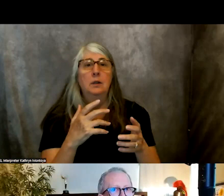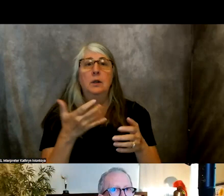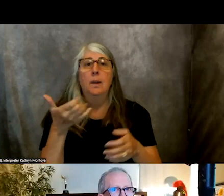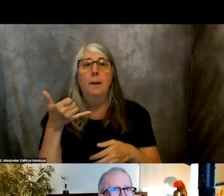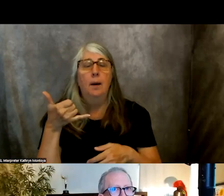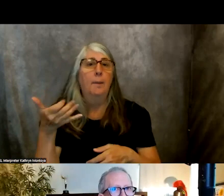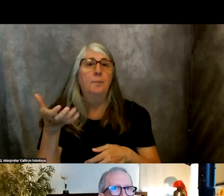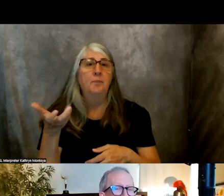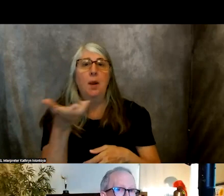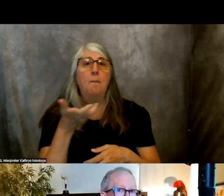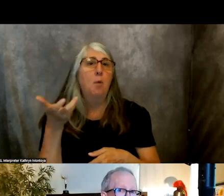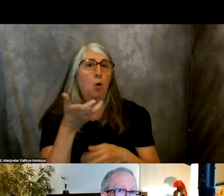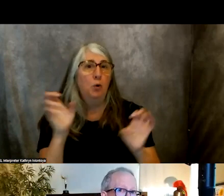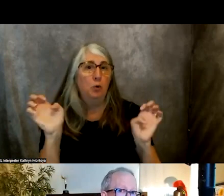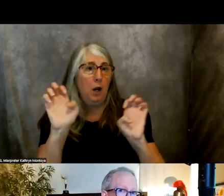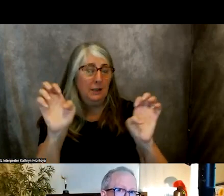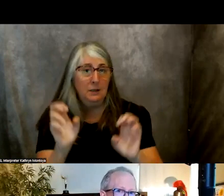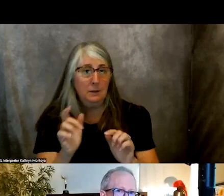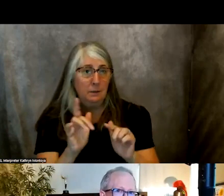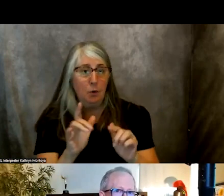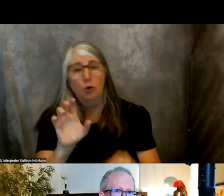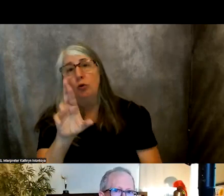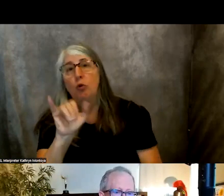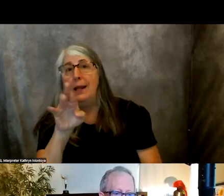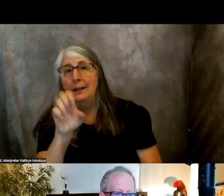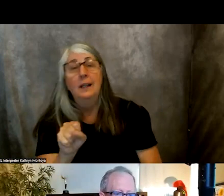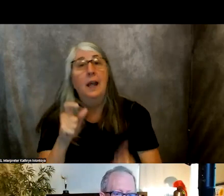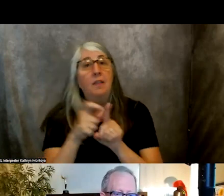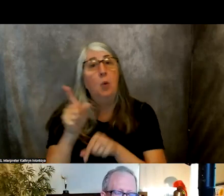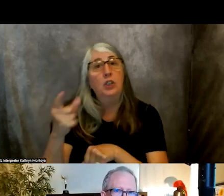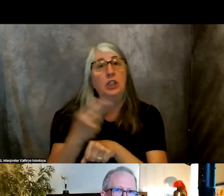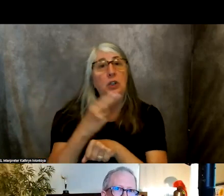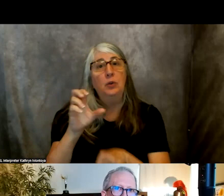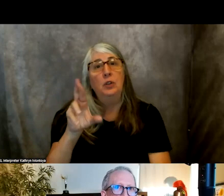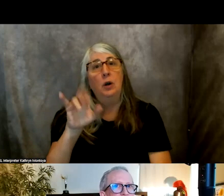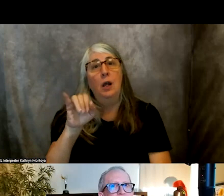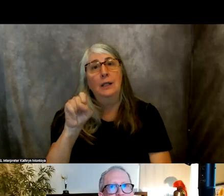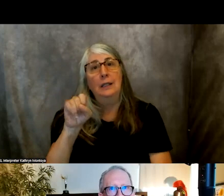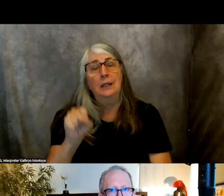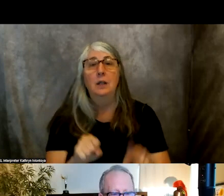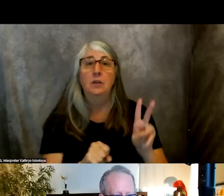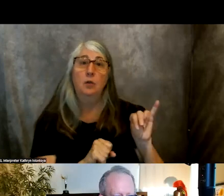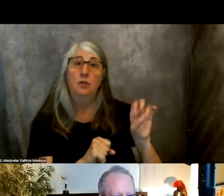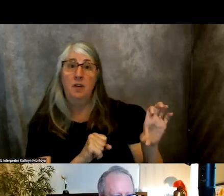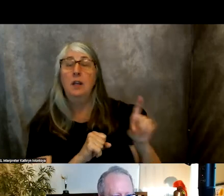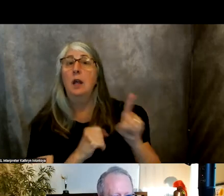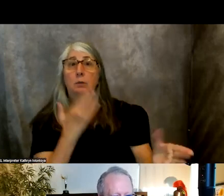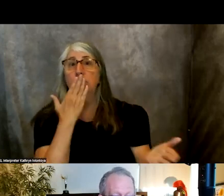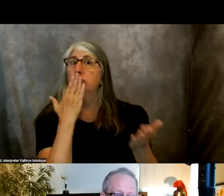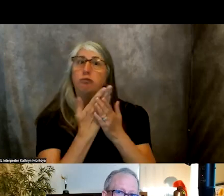facility. And the word she used was a crisis. So Vic is hitting on really key